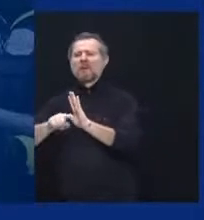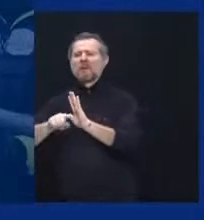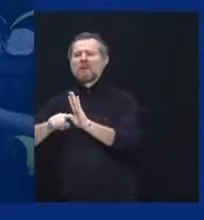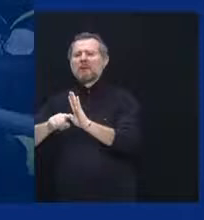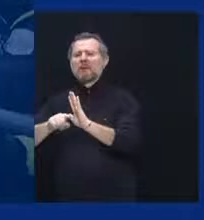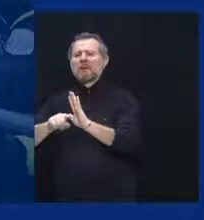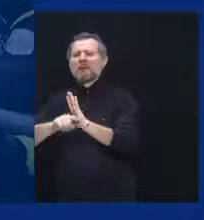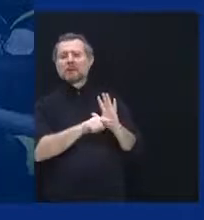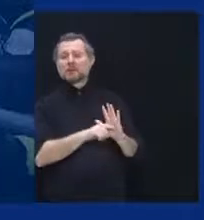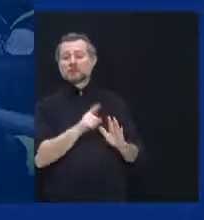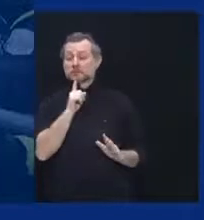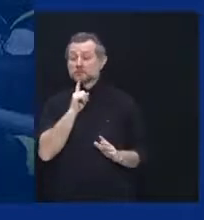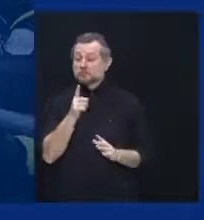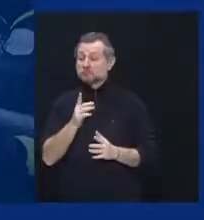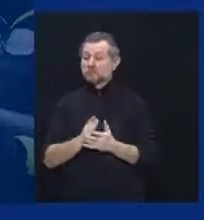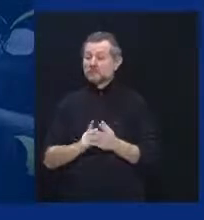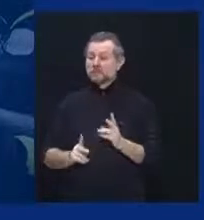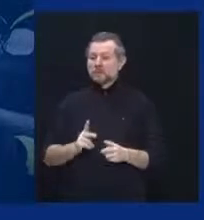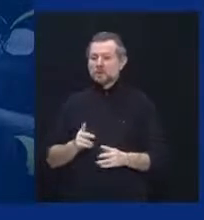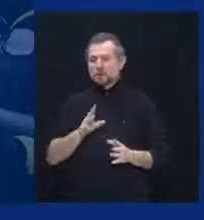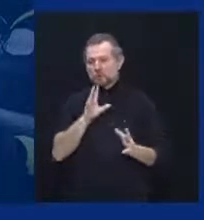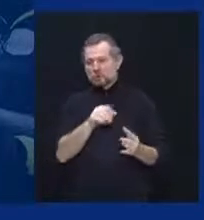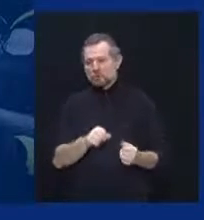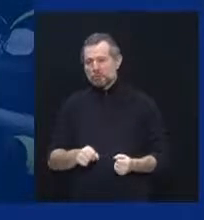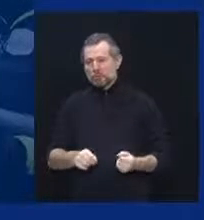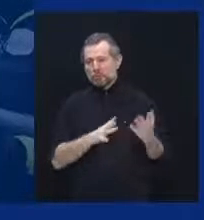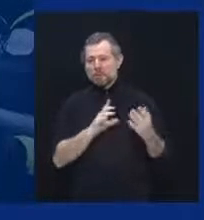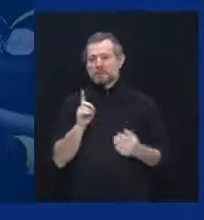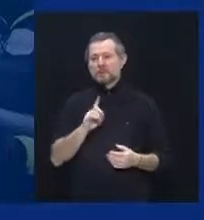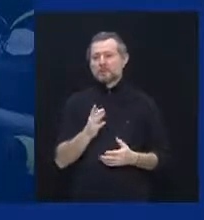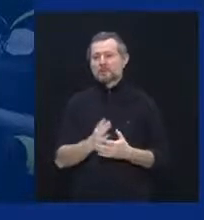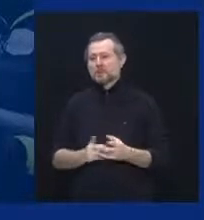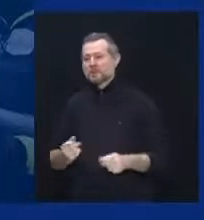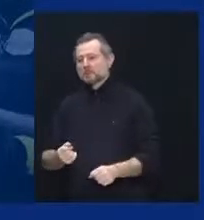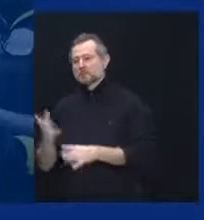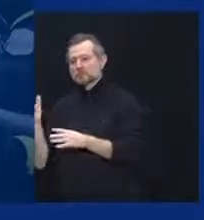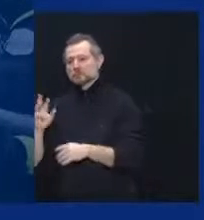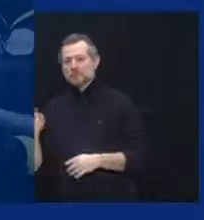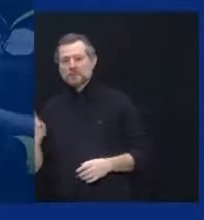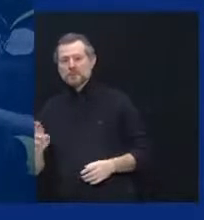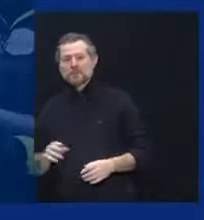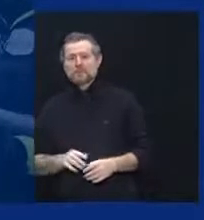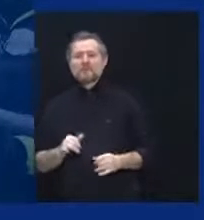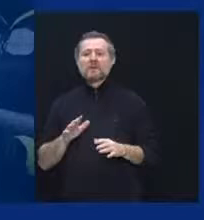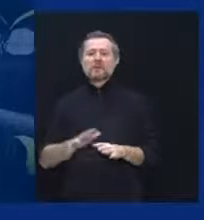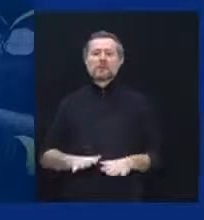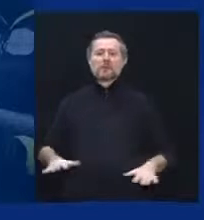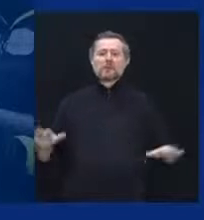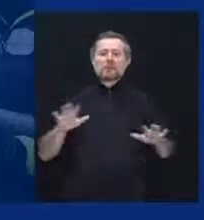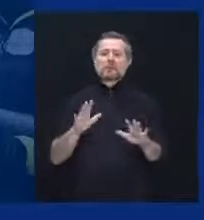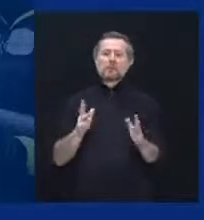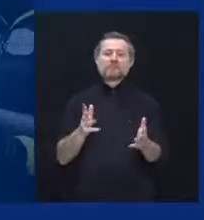reasons, often, everybody should condemn it. Everybody should condemn it.